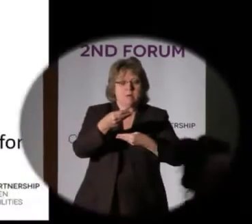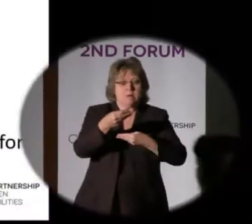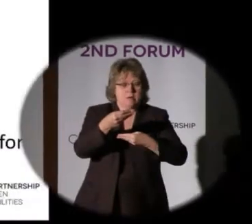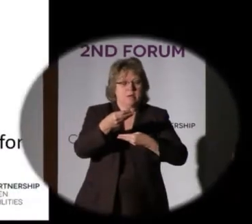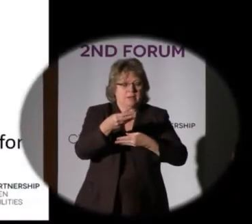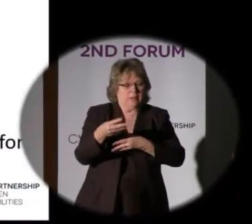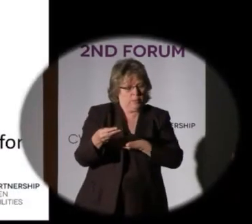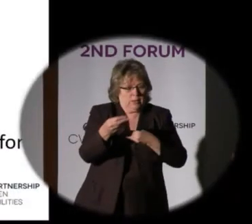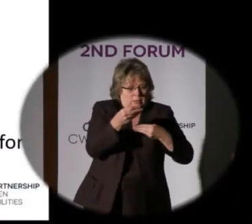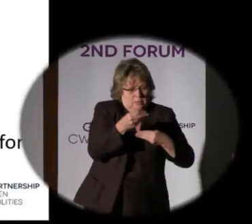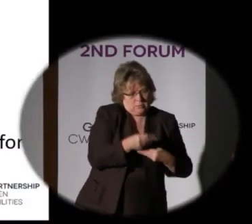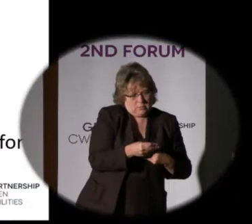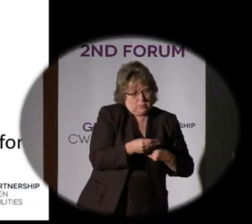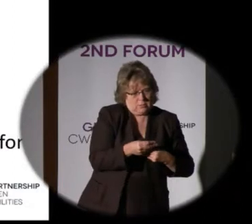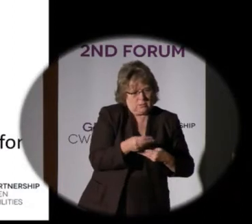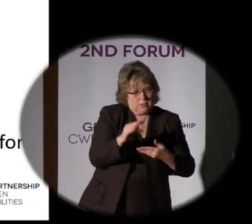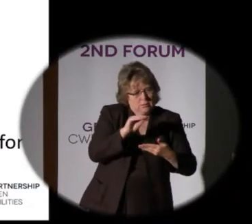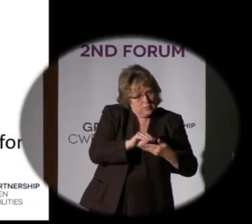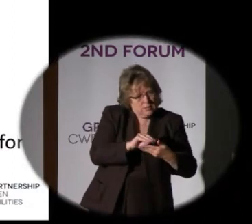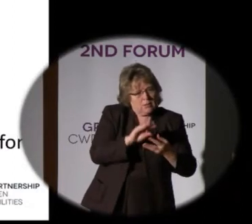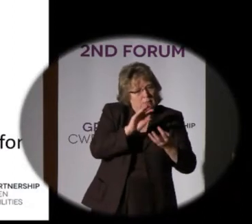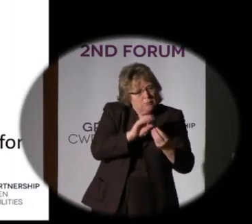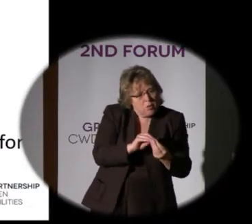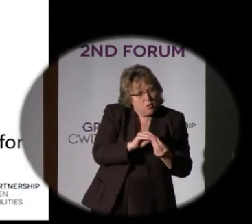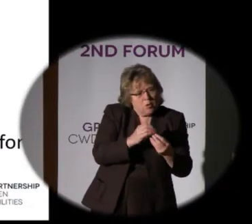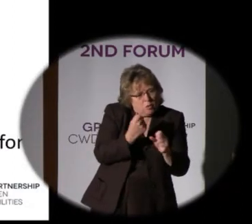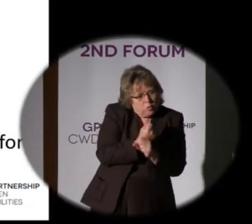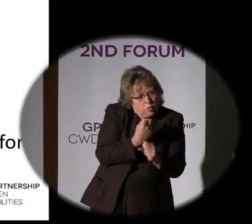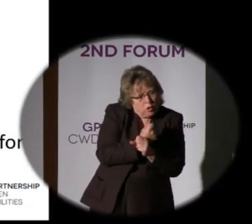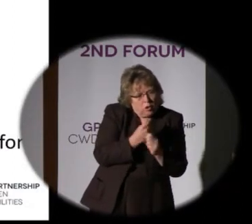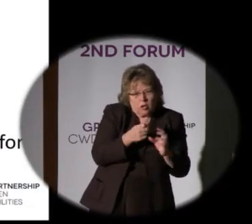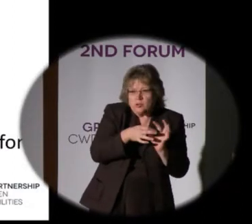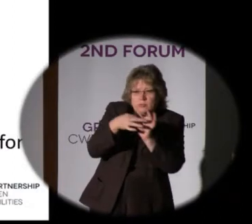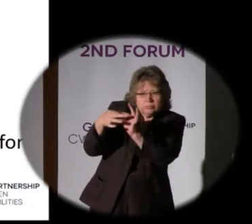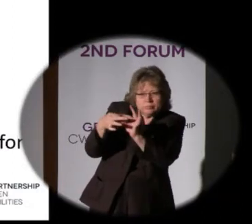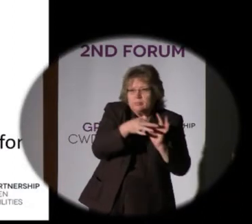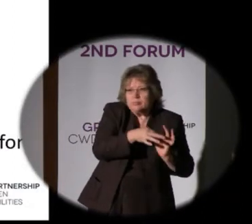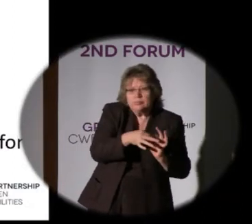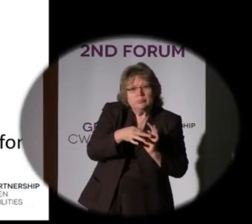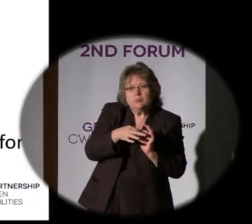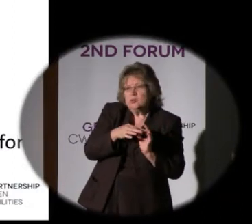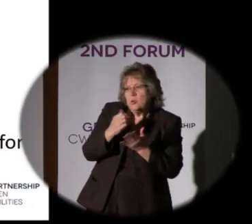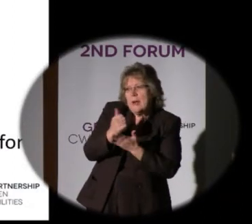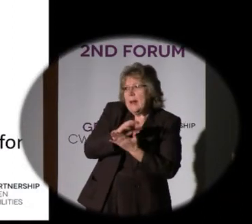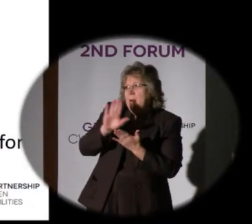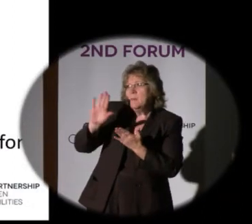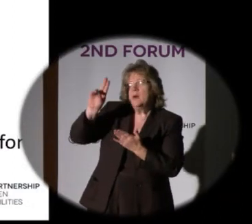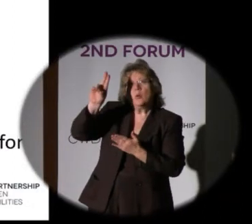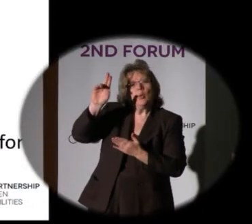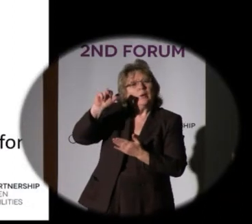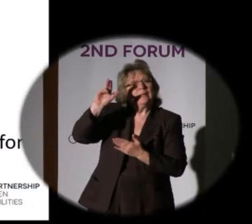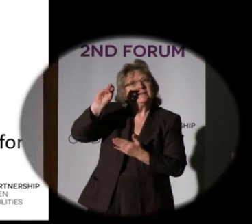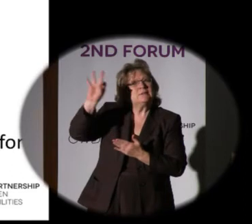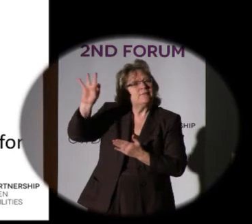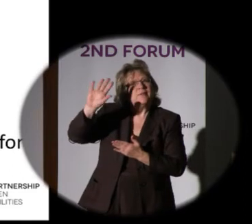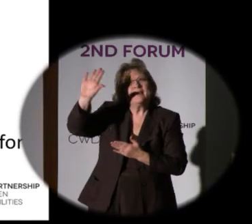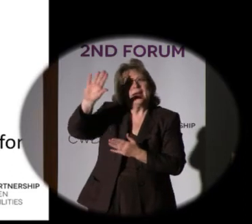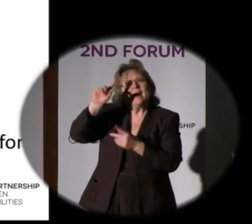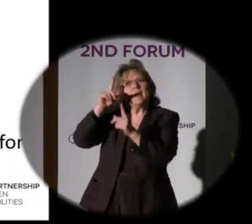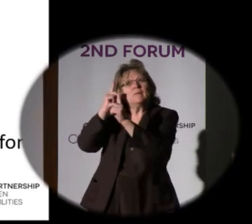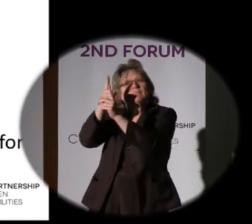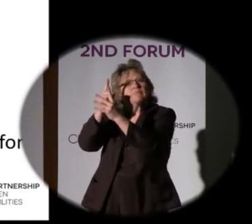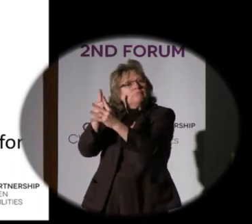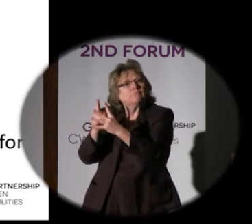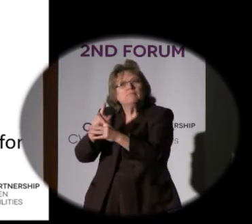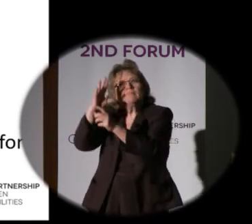an indicator within their strategic implementation plan. This is enormous. At the same time, UNICEF also managed